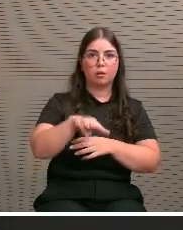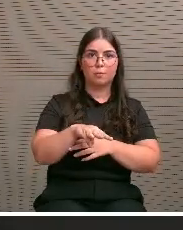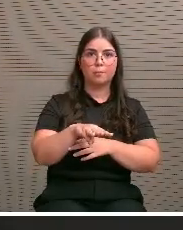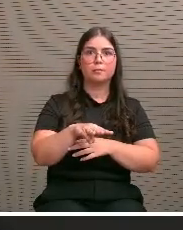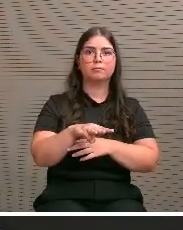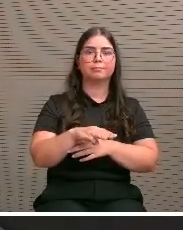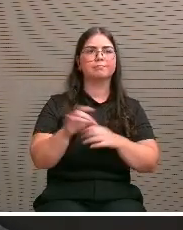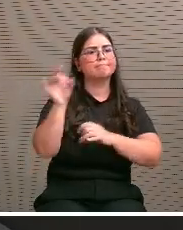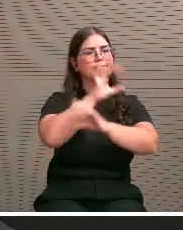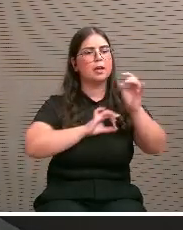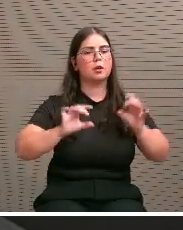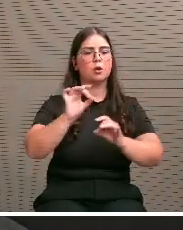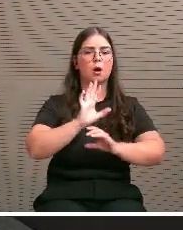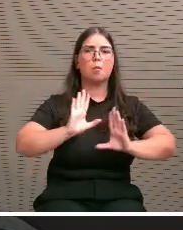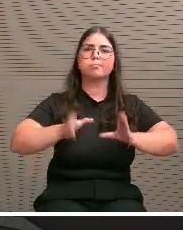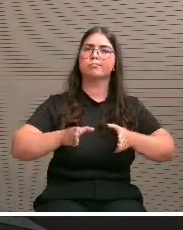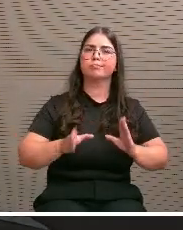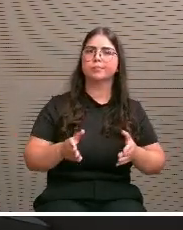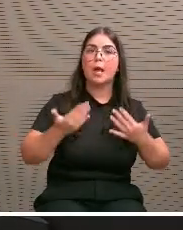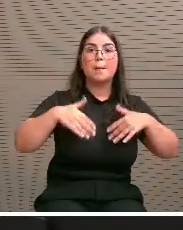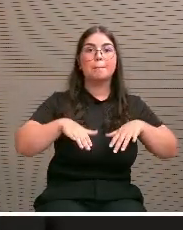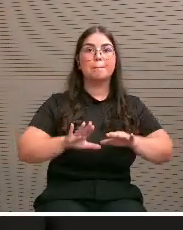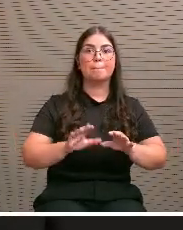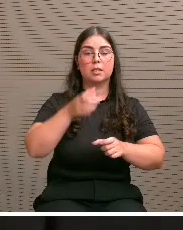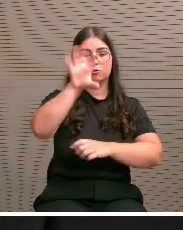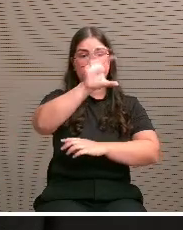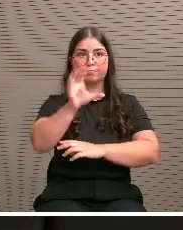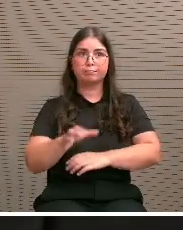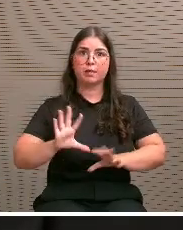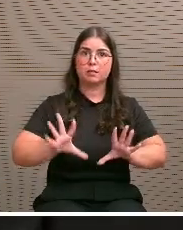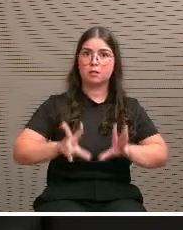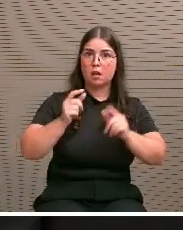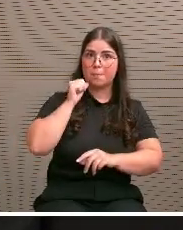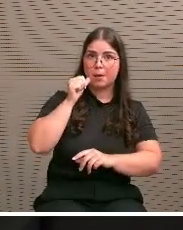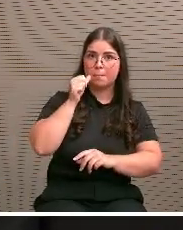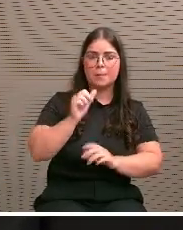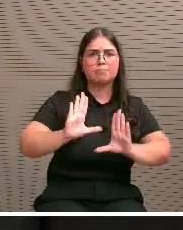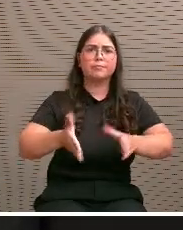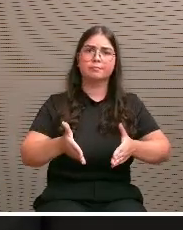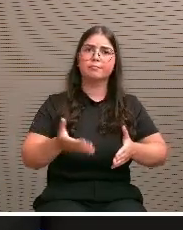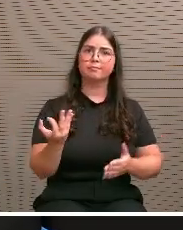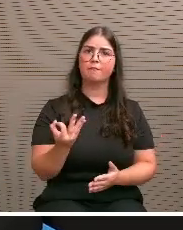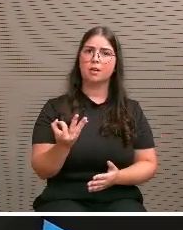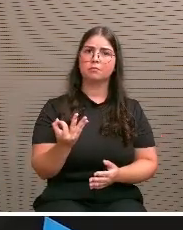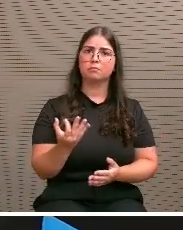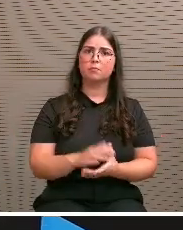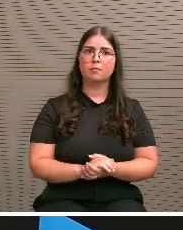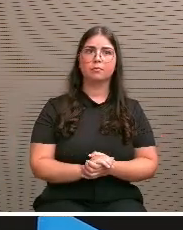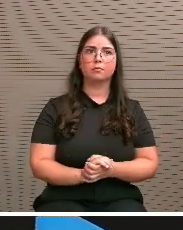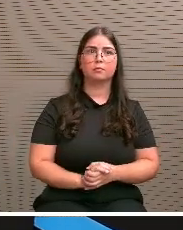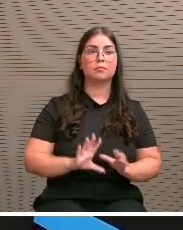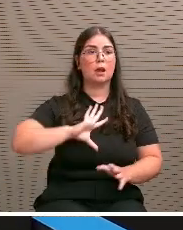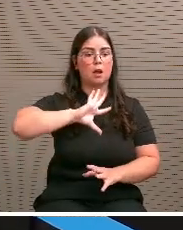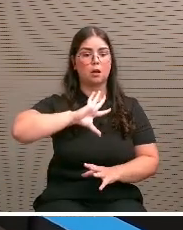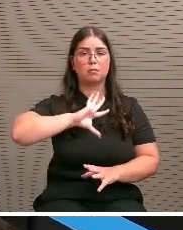them, but the developing world really does. So why doesn't Europe endorse this? Europeans are